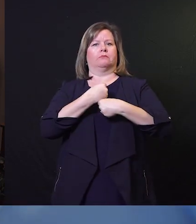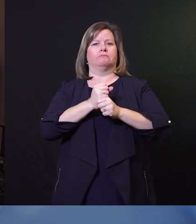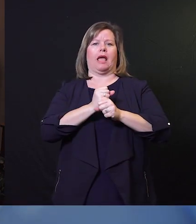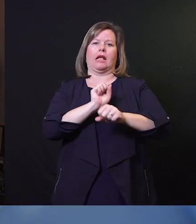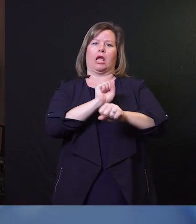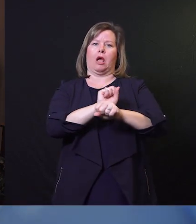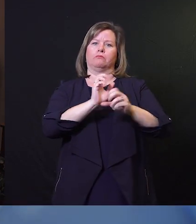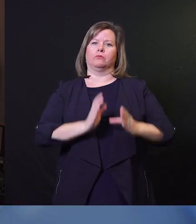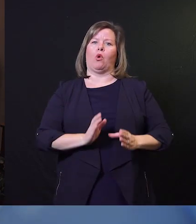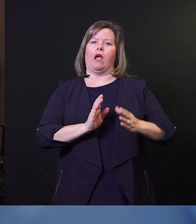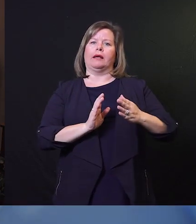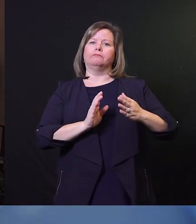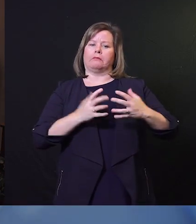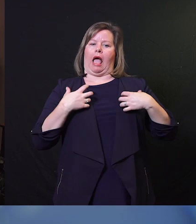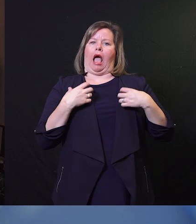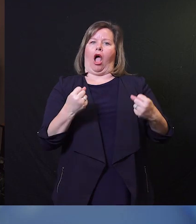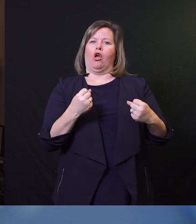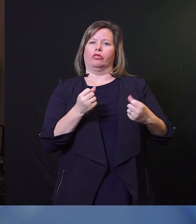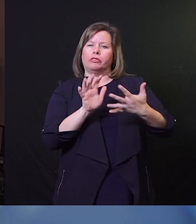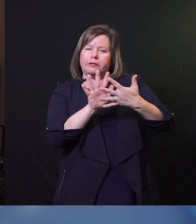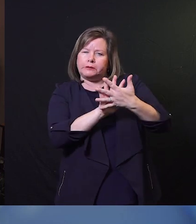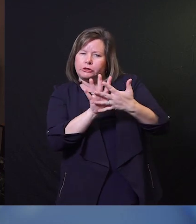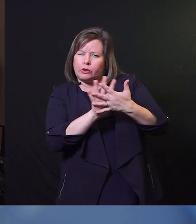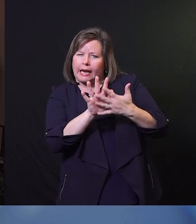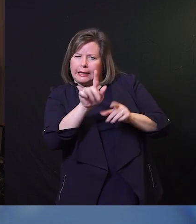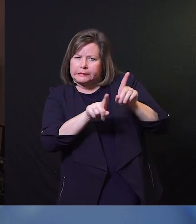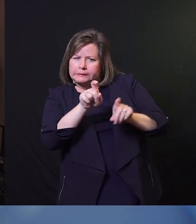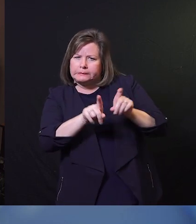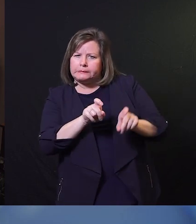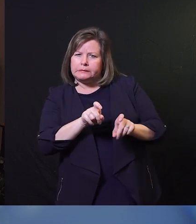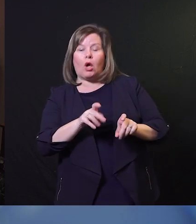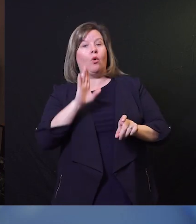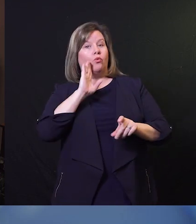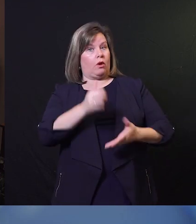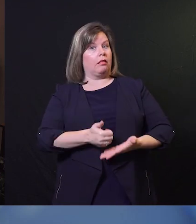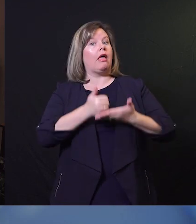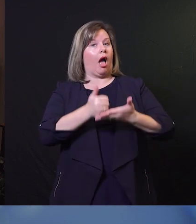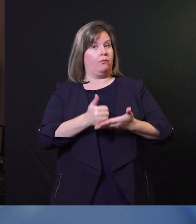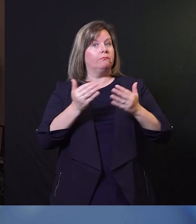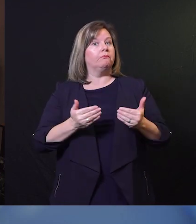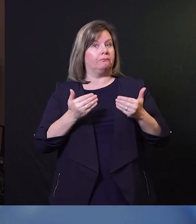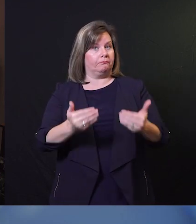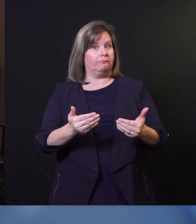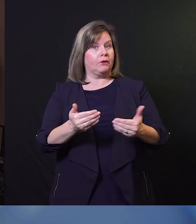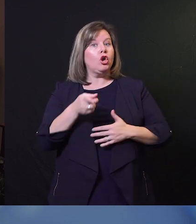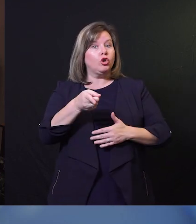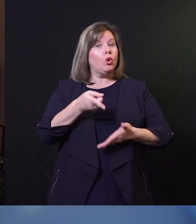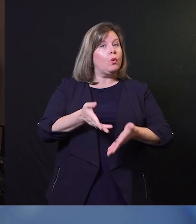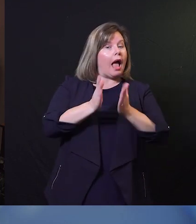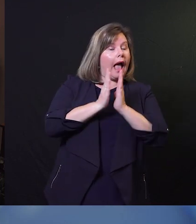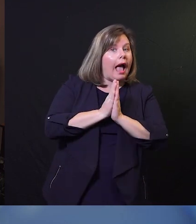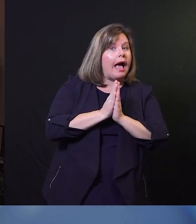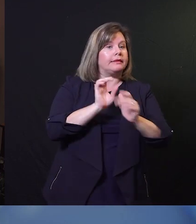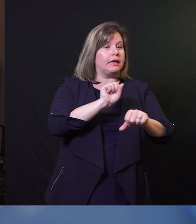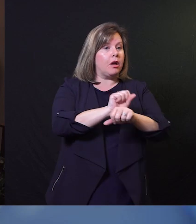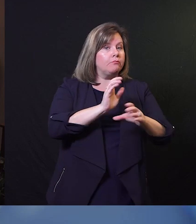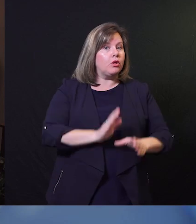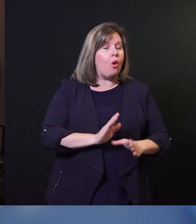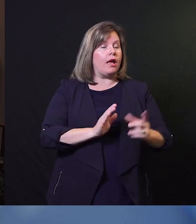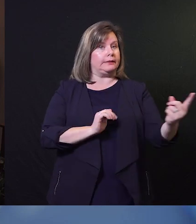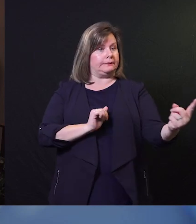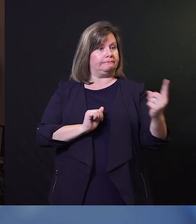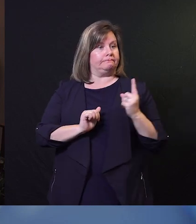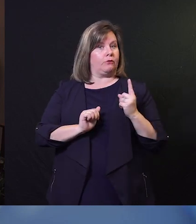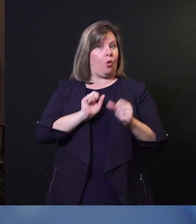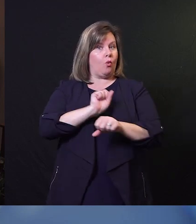screenings. And employee health screenings are going to be very important going forward. This is asking your employees as they enter the place of work each